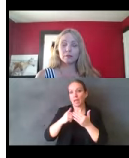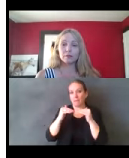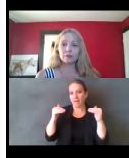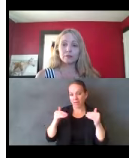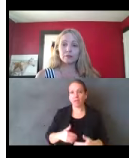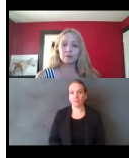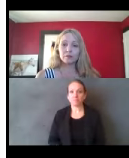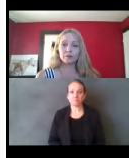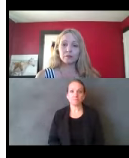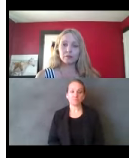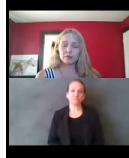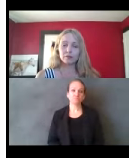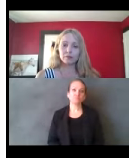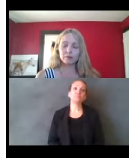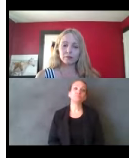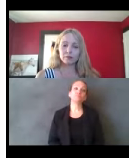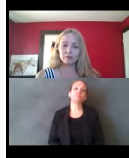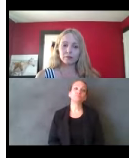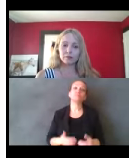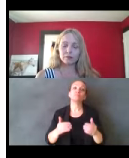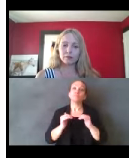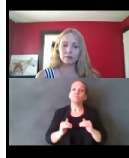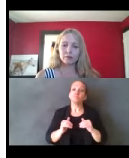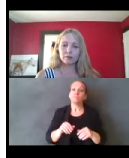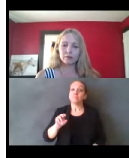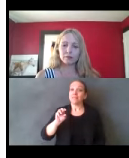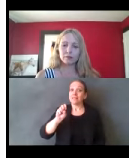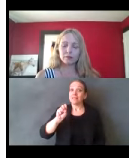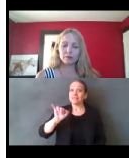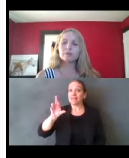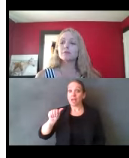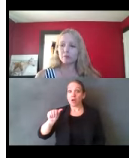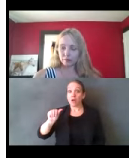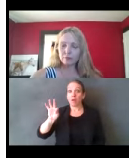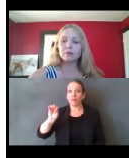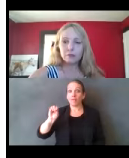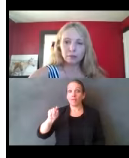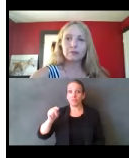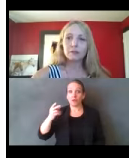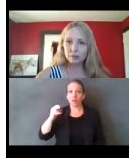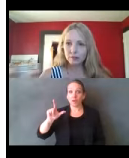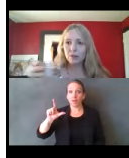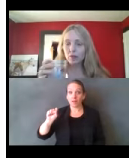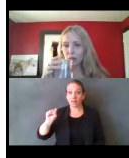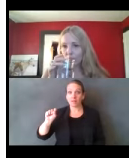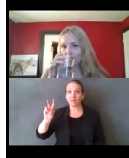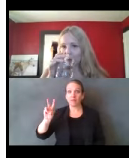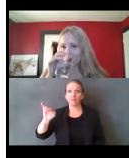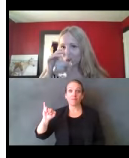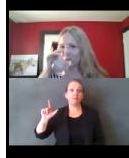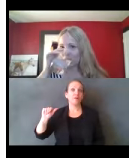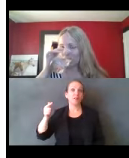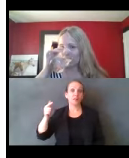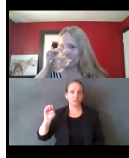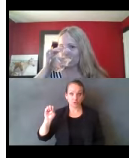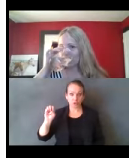Great. And then there's also a note here, Sierra Foothills Village, which is a fairly new organization in our community and